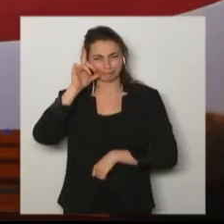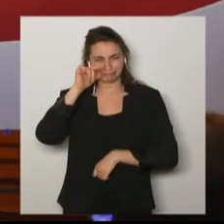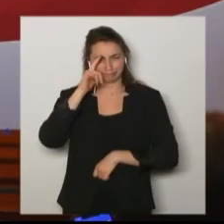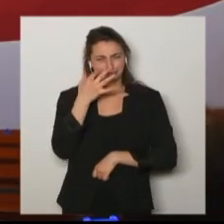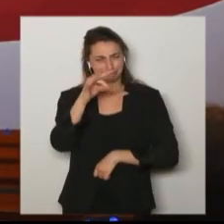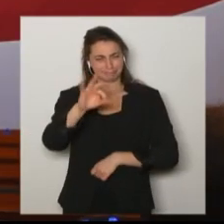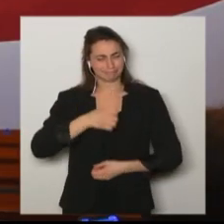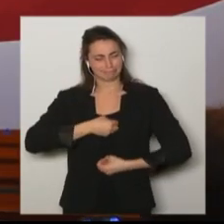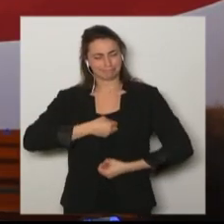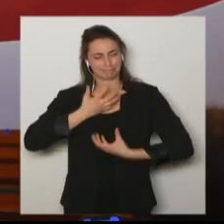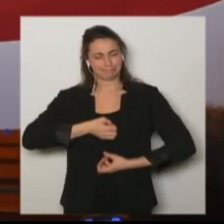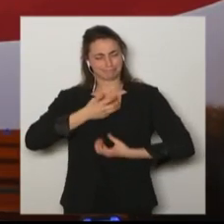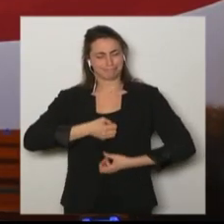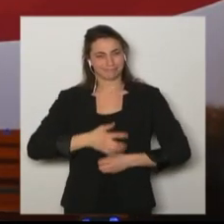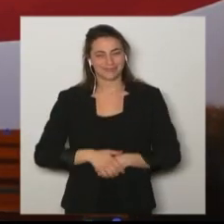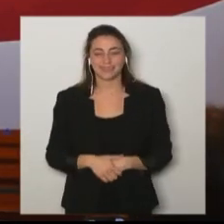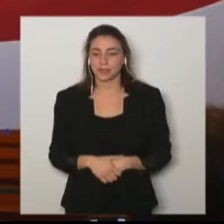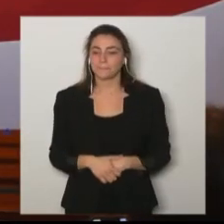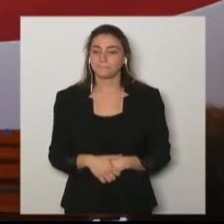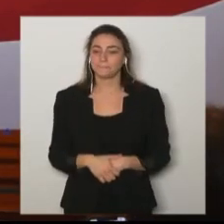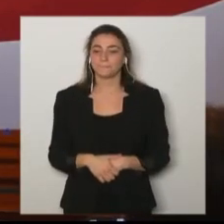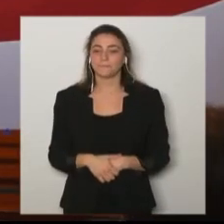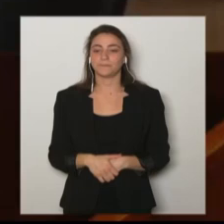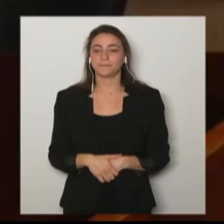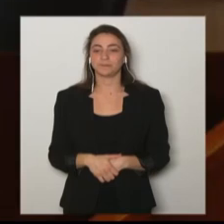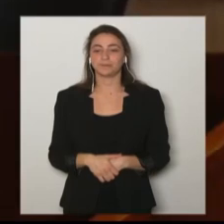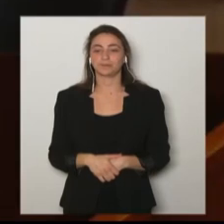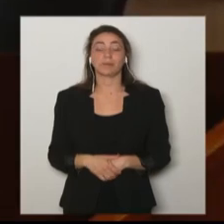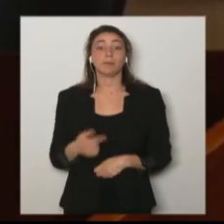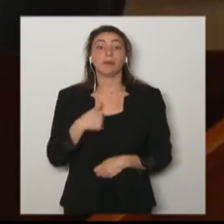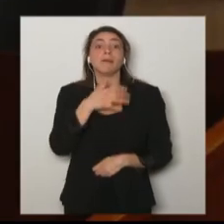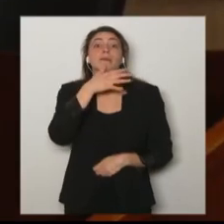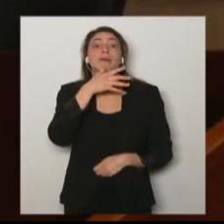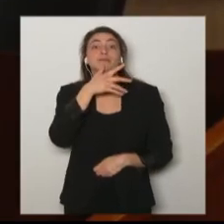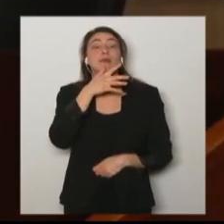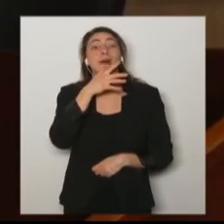I wouldn't do half of this in Dutch. Not a word.